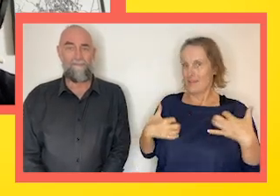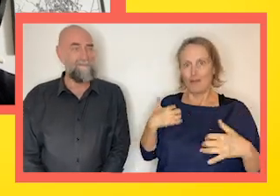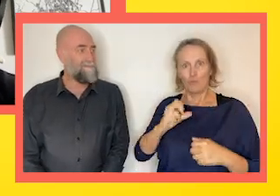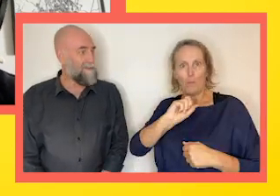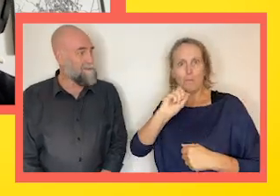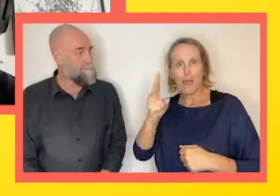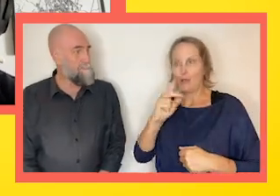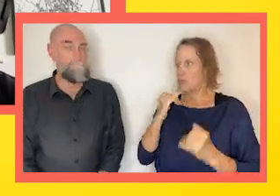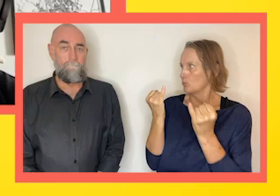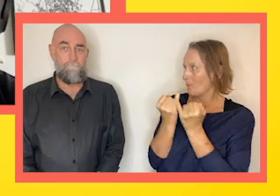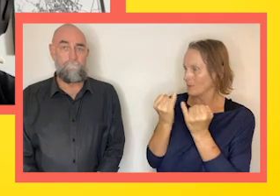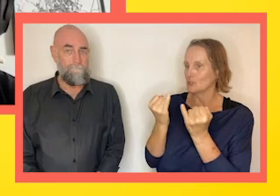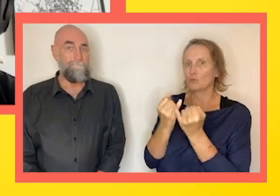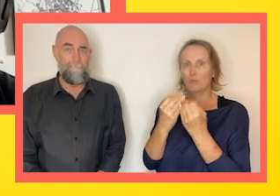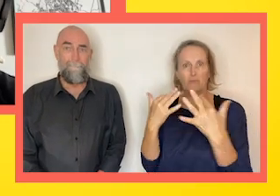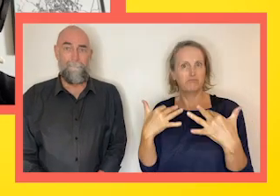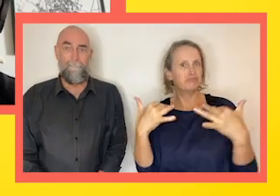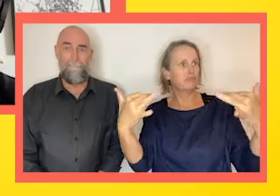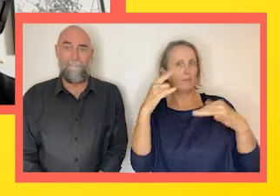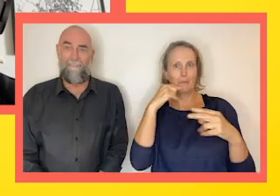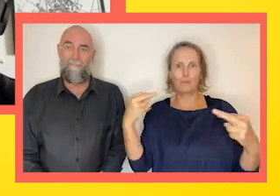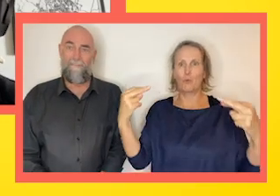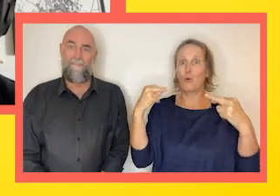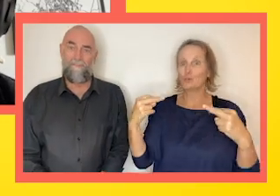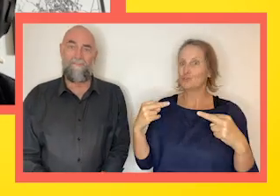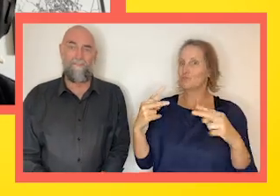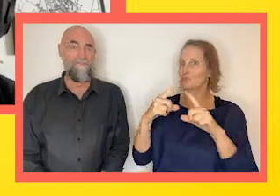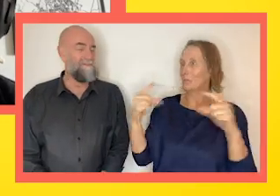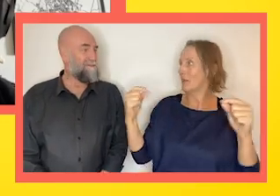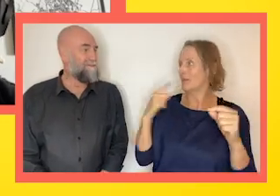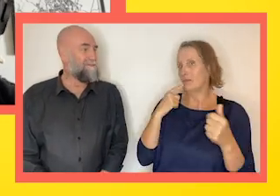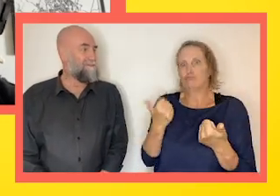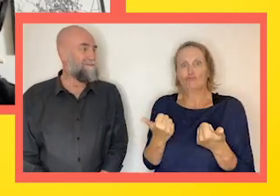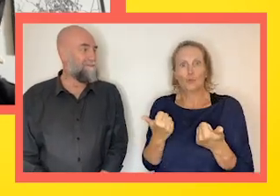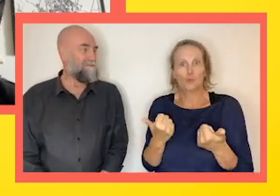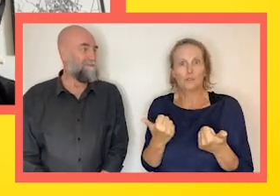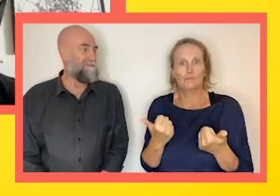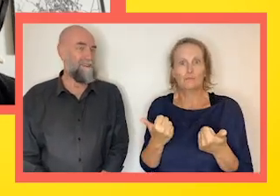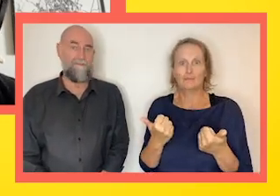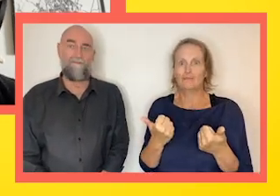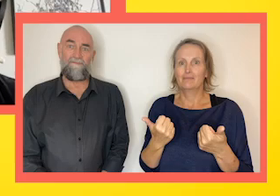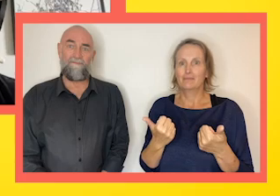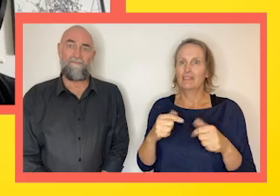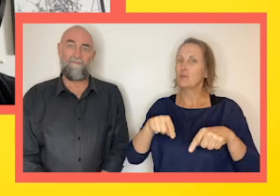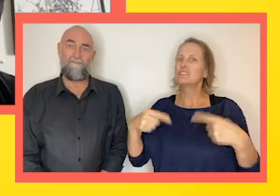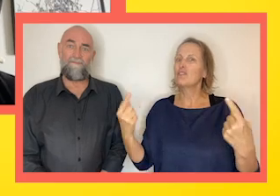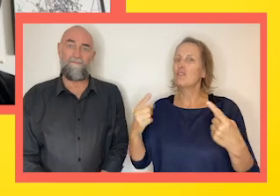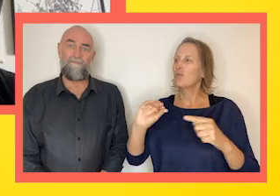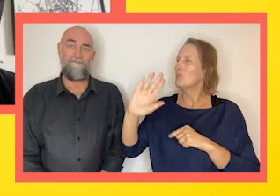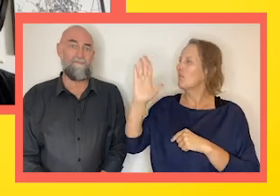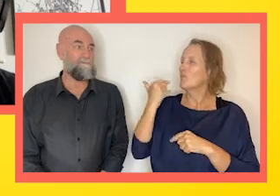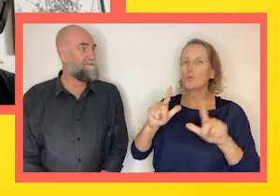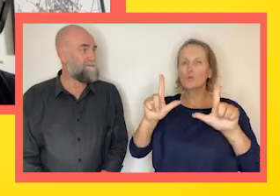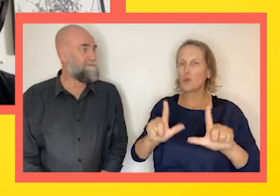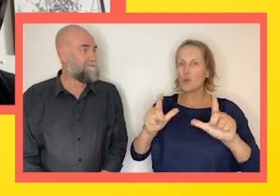go back and hopefully race in front of a crowd this time in Japan, which is quite the opposite in Tokyo when we were